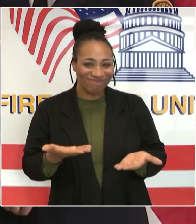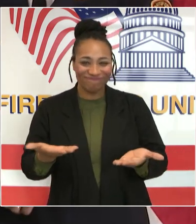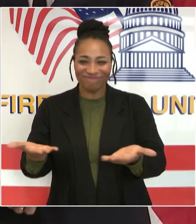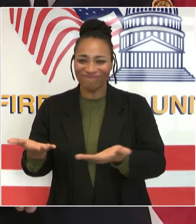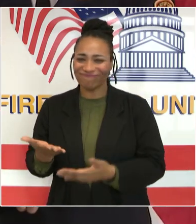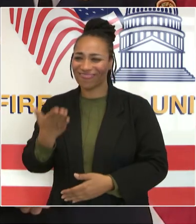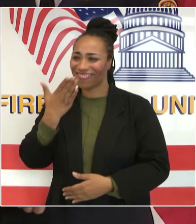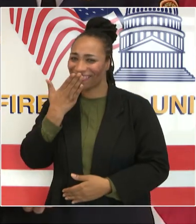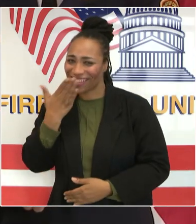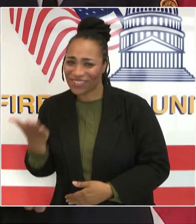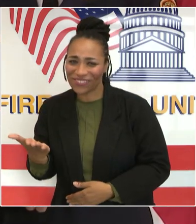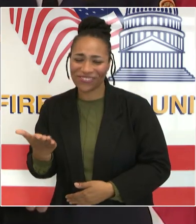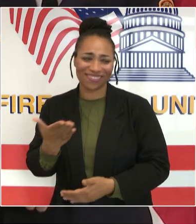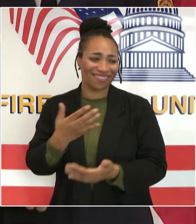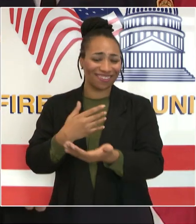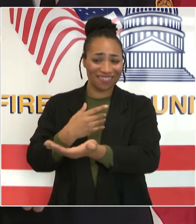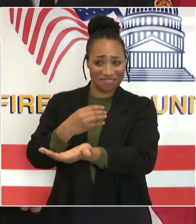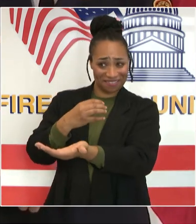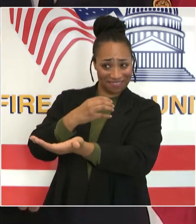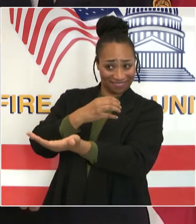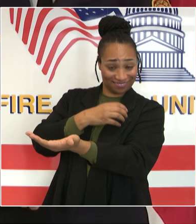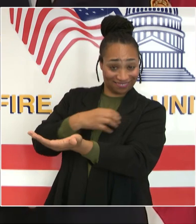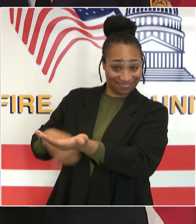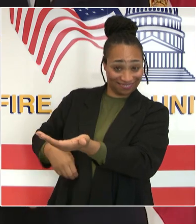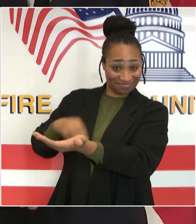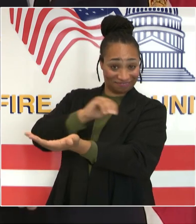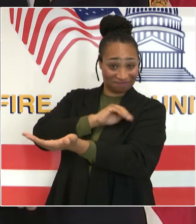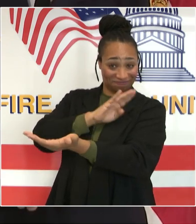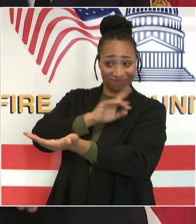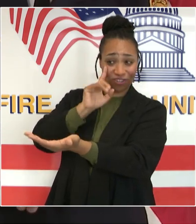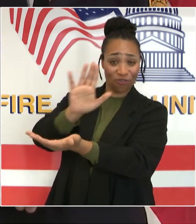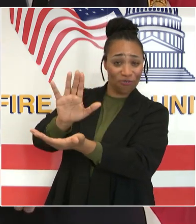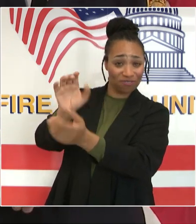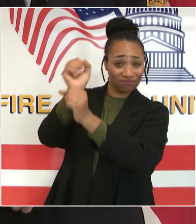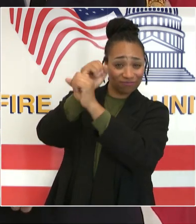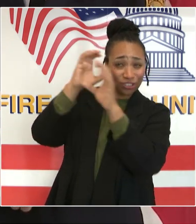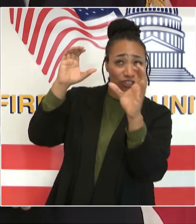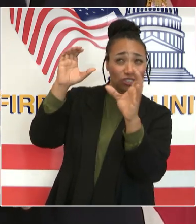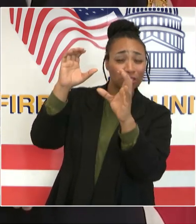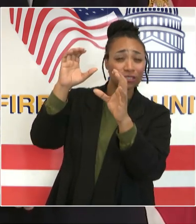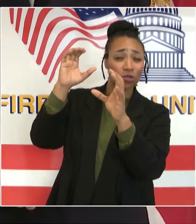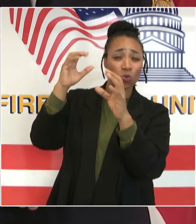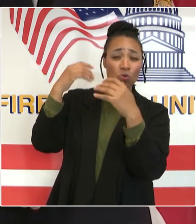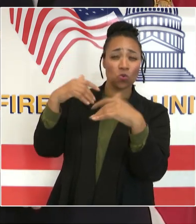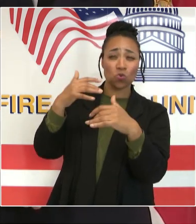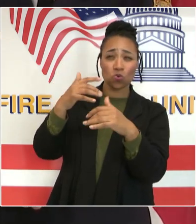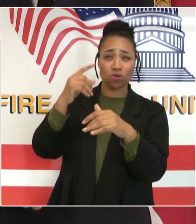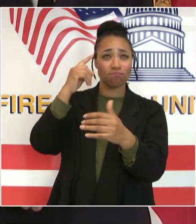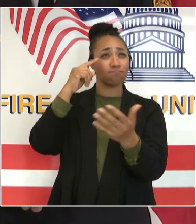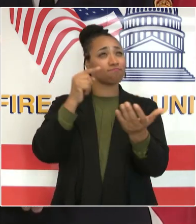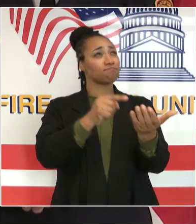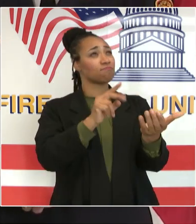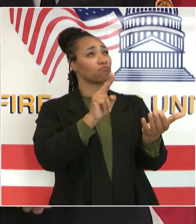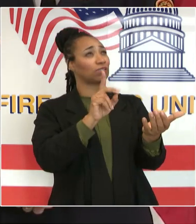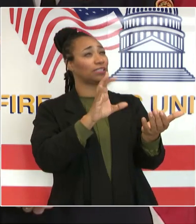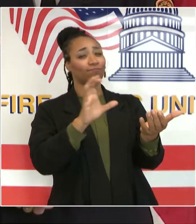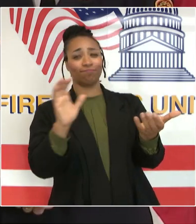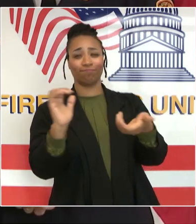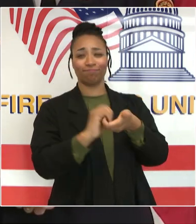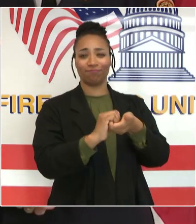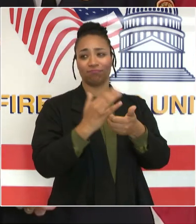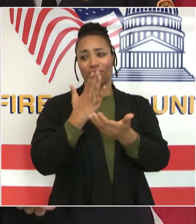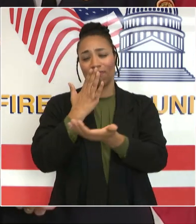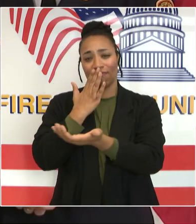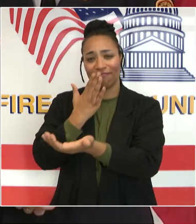your vision and her steadfast support of UDC. I say it often, she's one of our strongest champions and